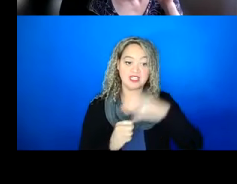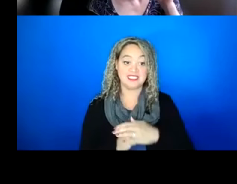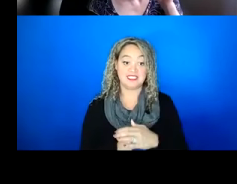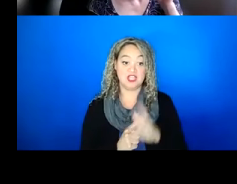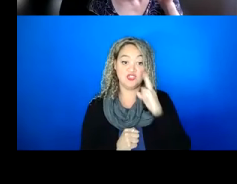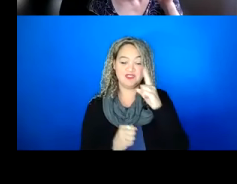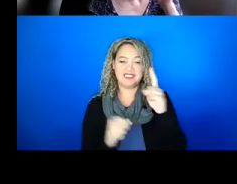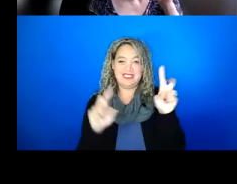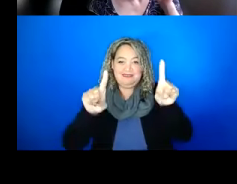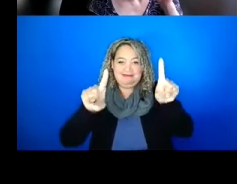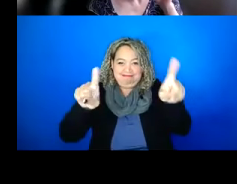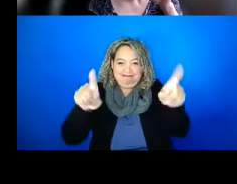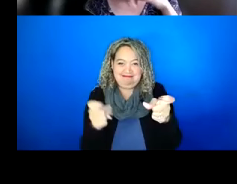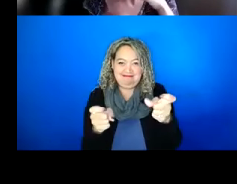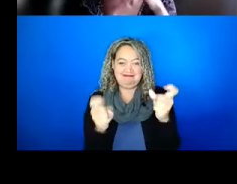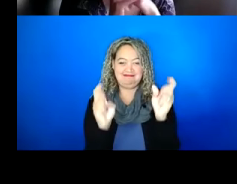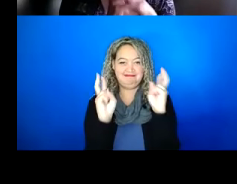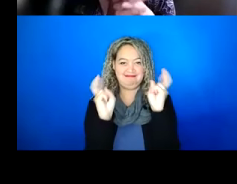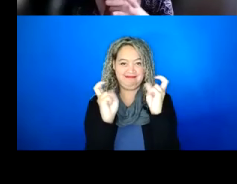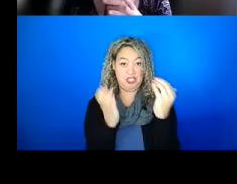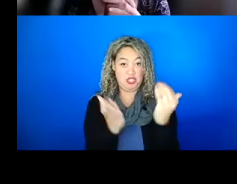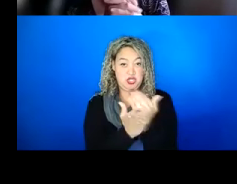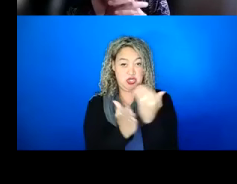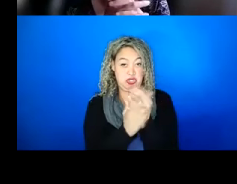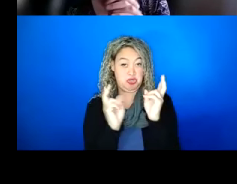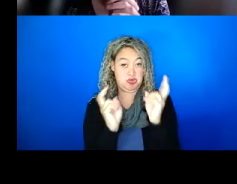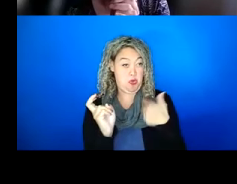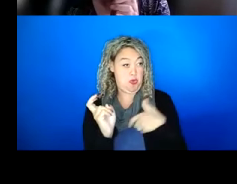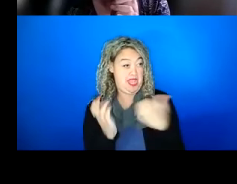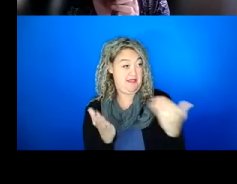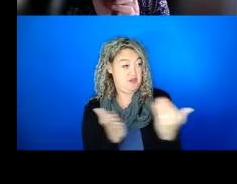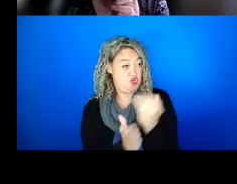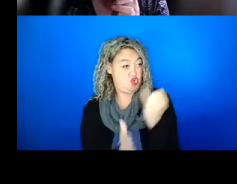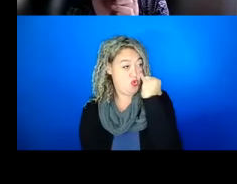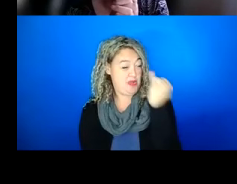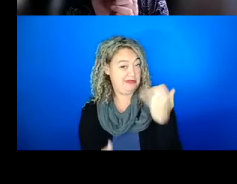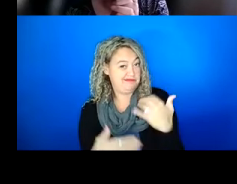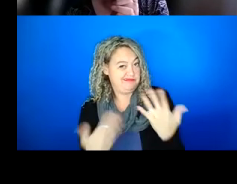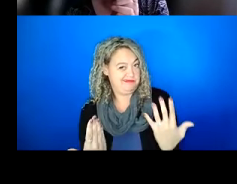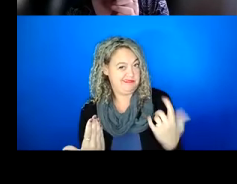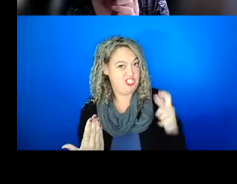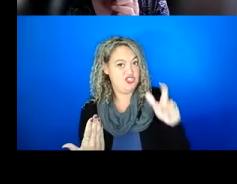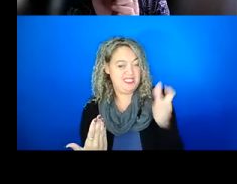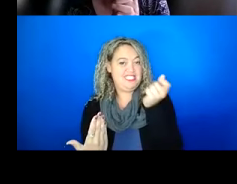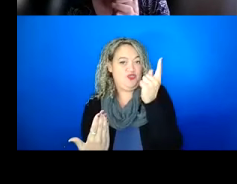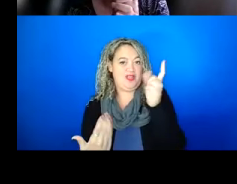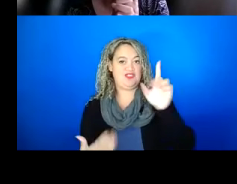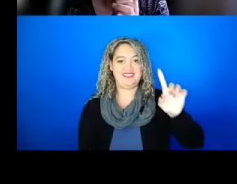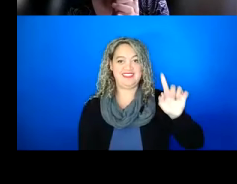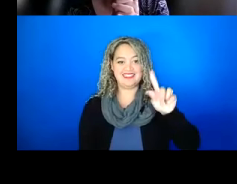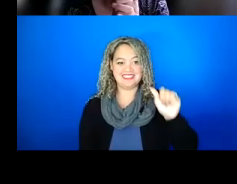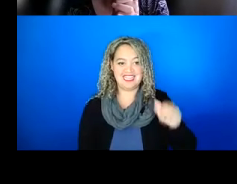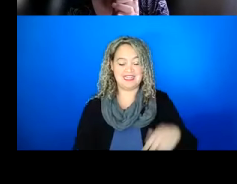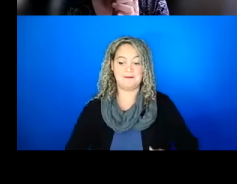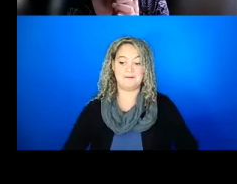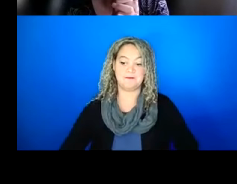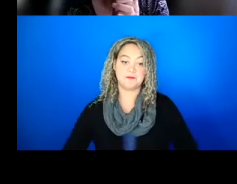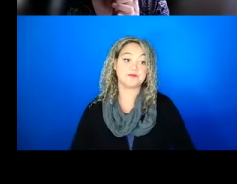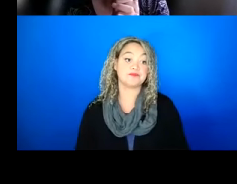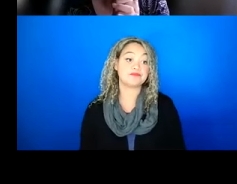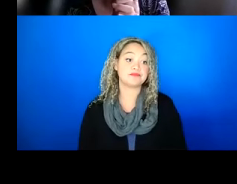because I'm not sure anybody has any new ideas, but we've got to have them to understand the data. So this